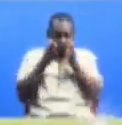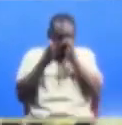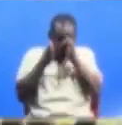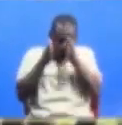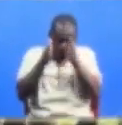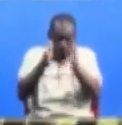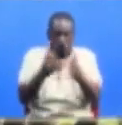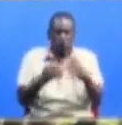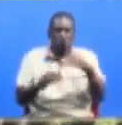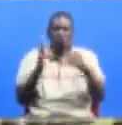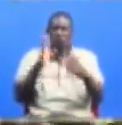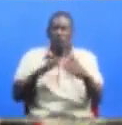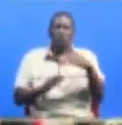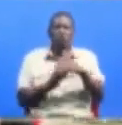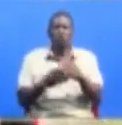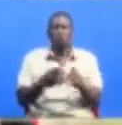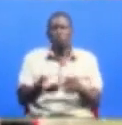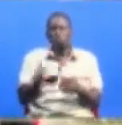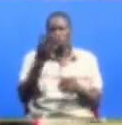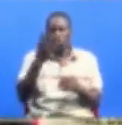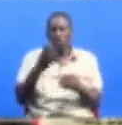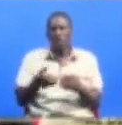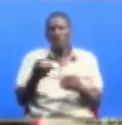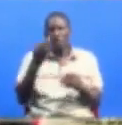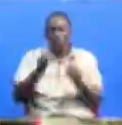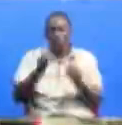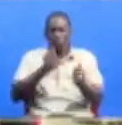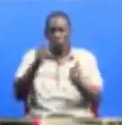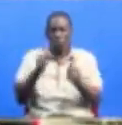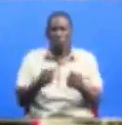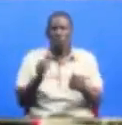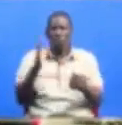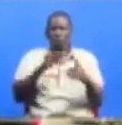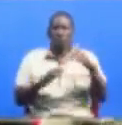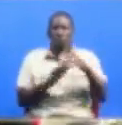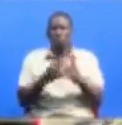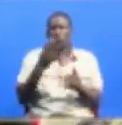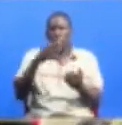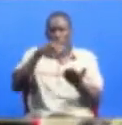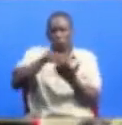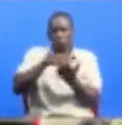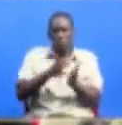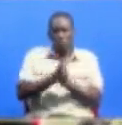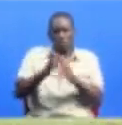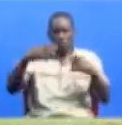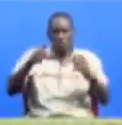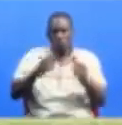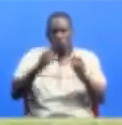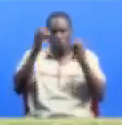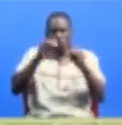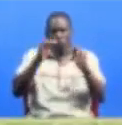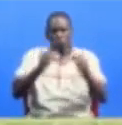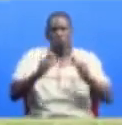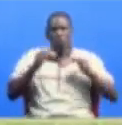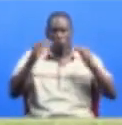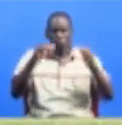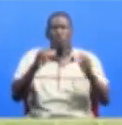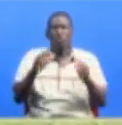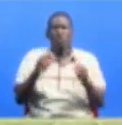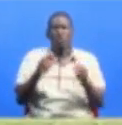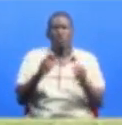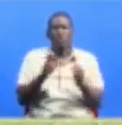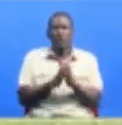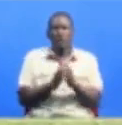team focused on attaining a top four finish in the three Challenger legs in order to finish in the top four places and qualify for the new promotion